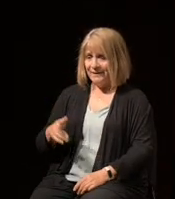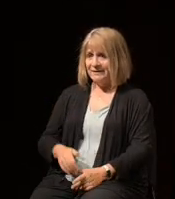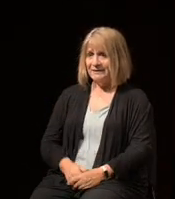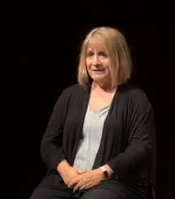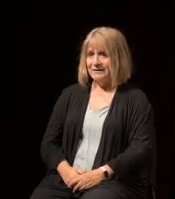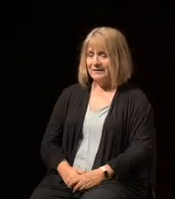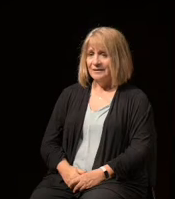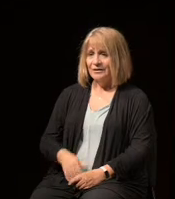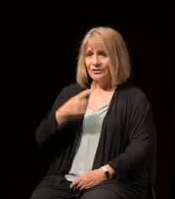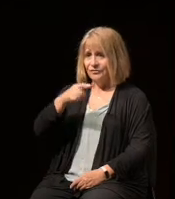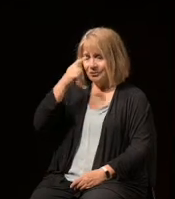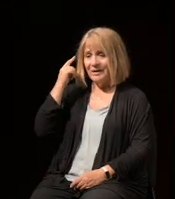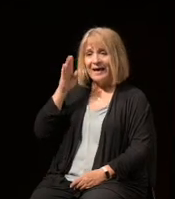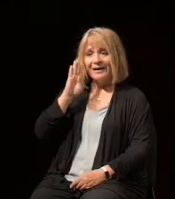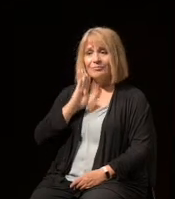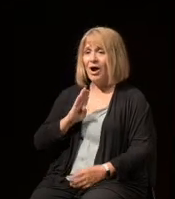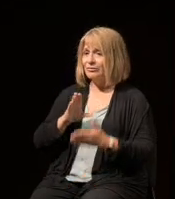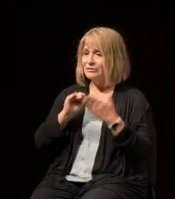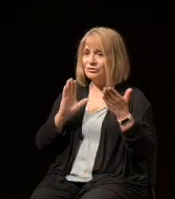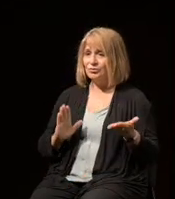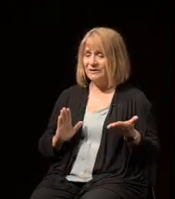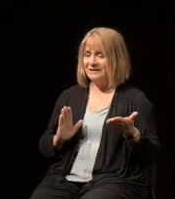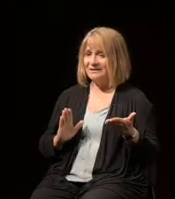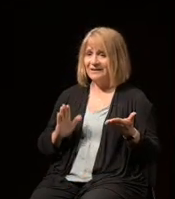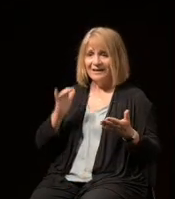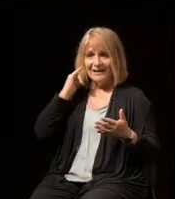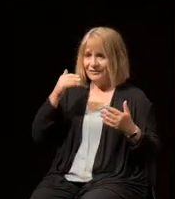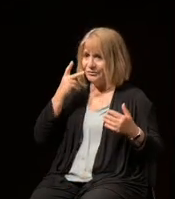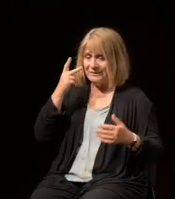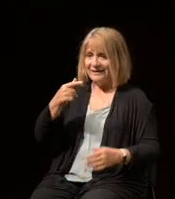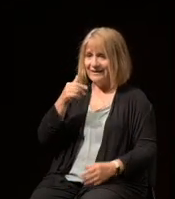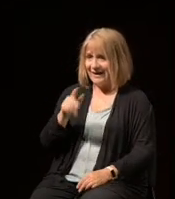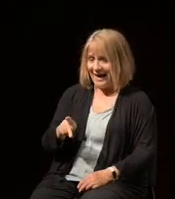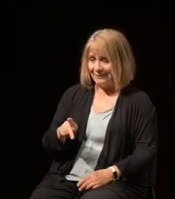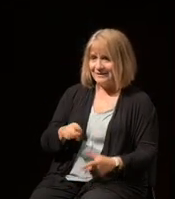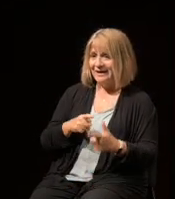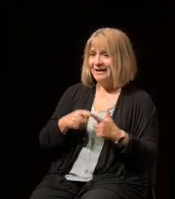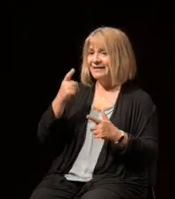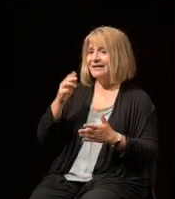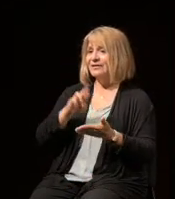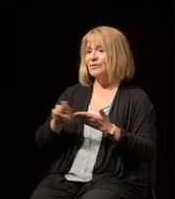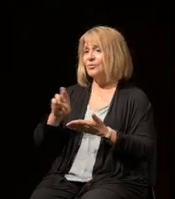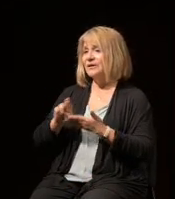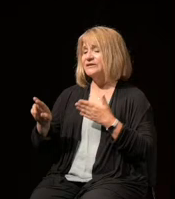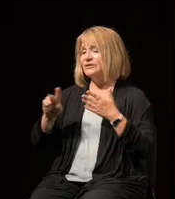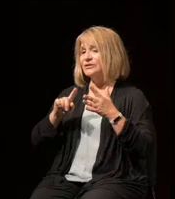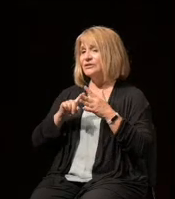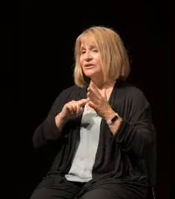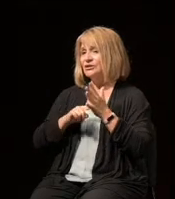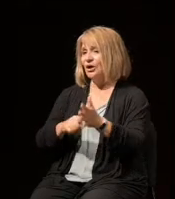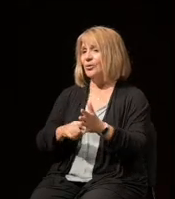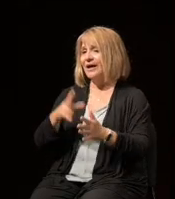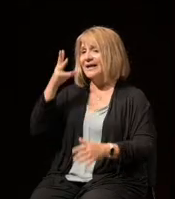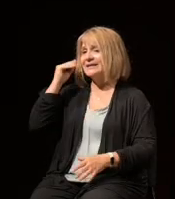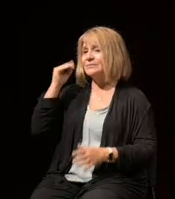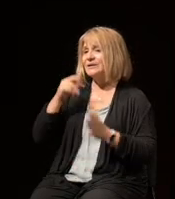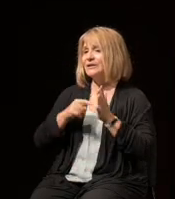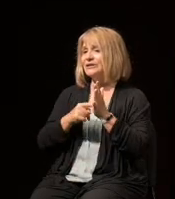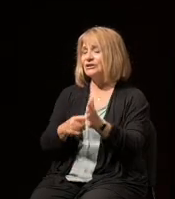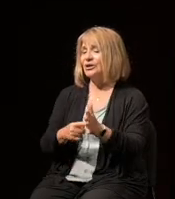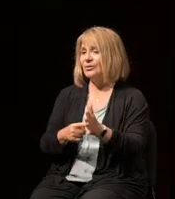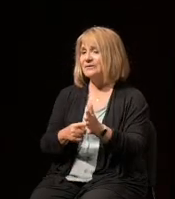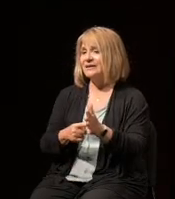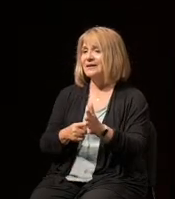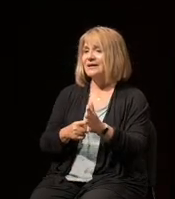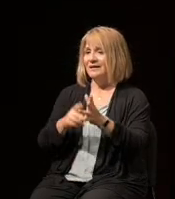gaps for black and brown students. Then one of the ways that the research shows, that the data shows, the experiences show, is that